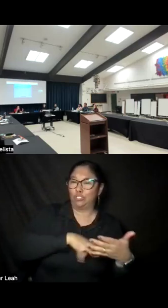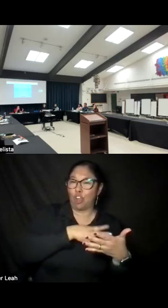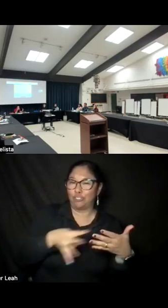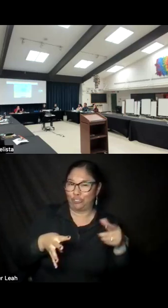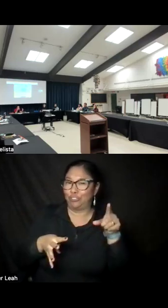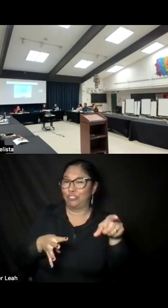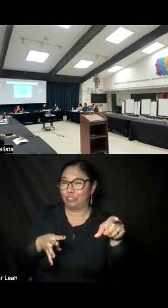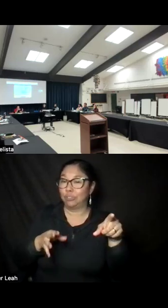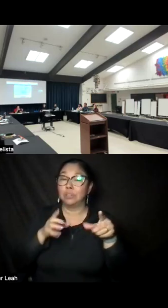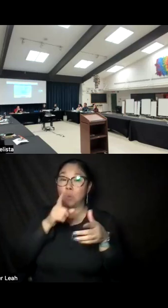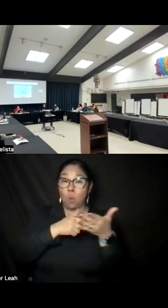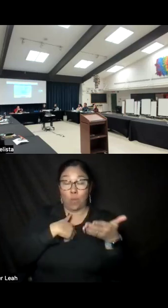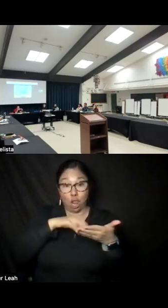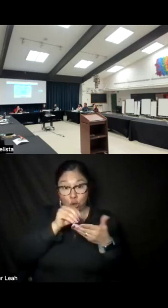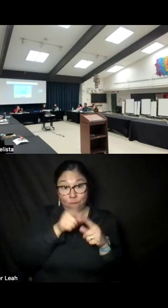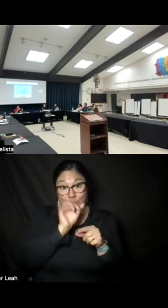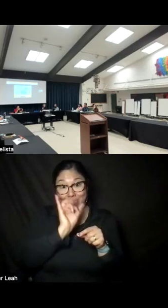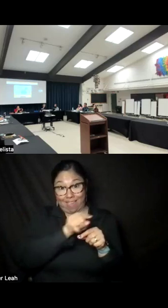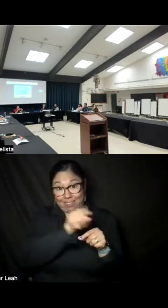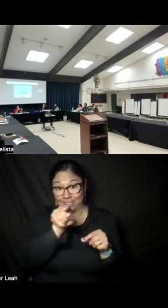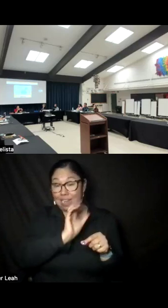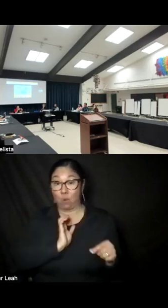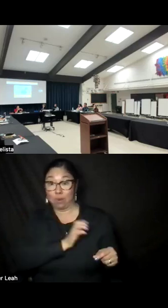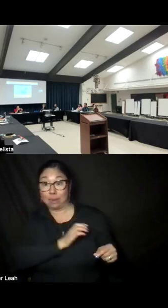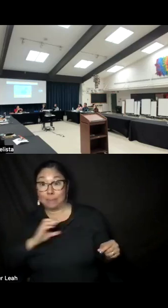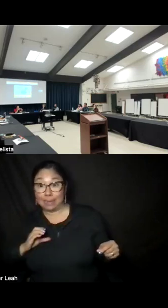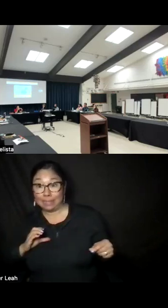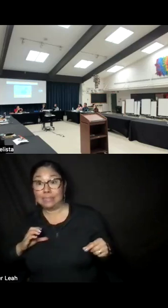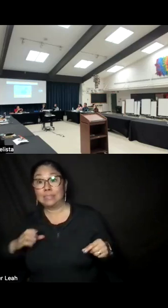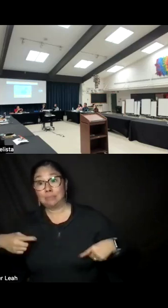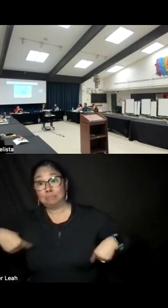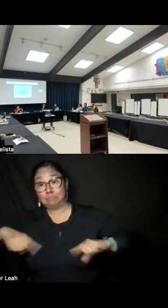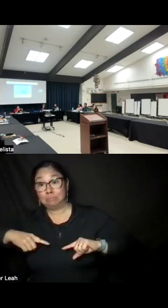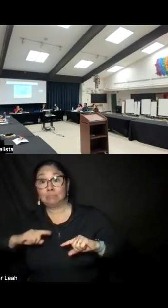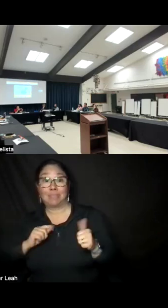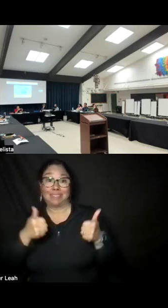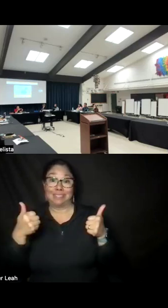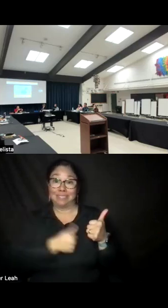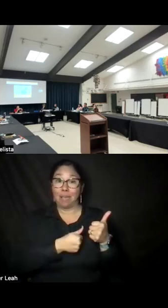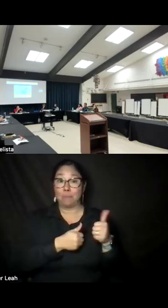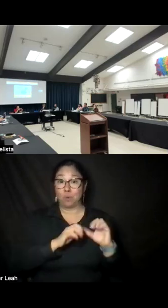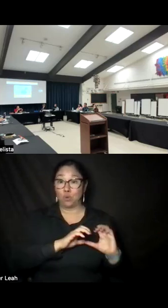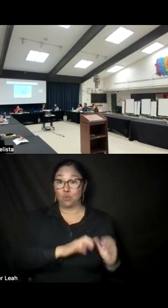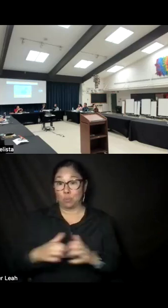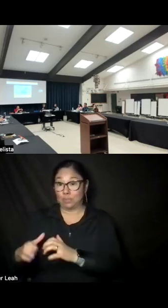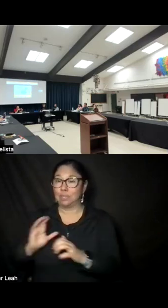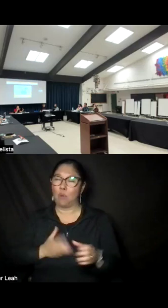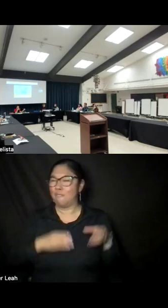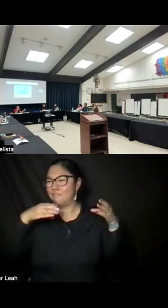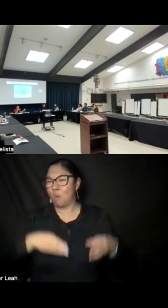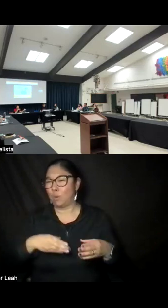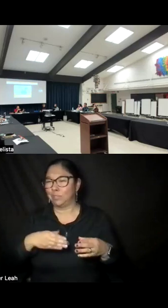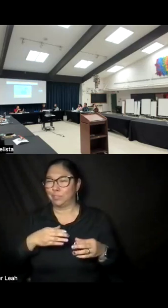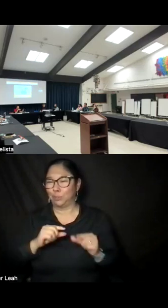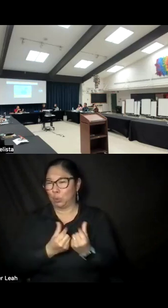using what we learn from our committees, our subgroups, our focus groups,